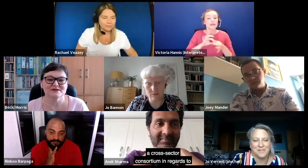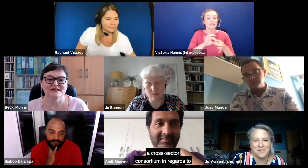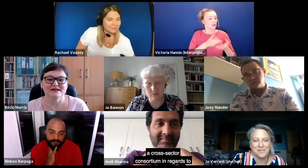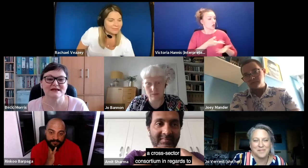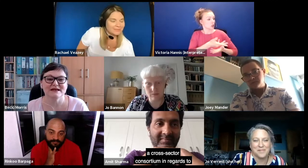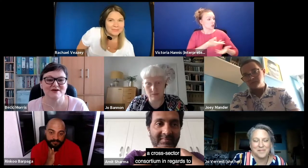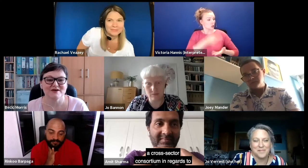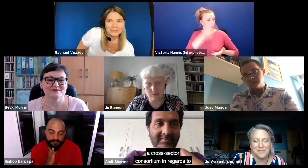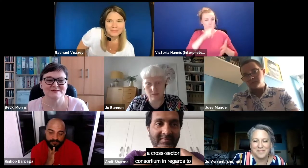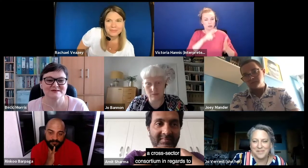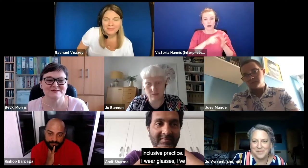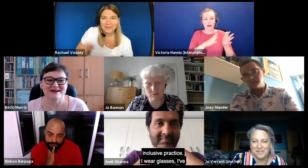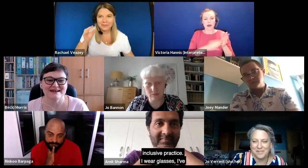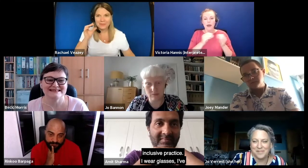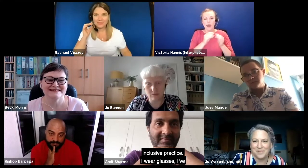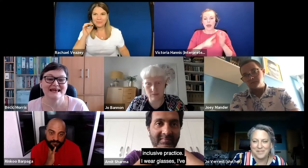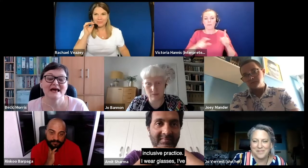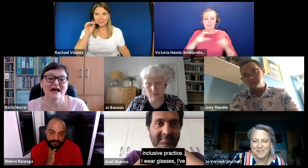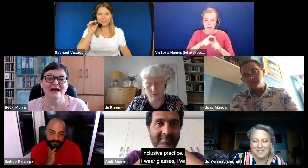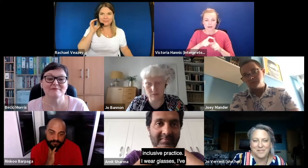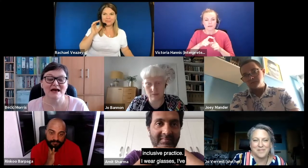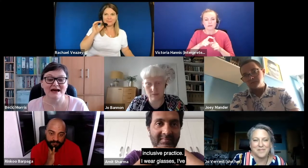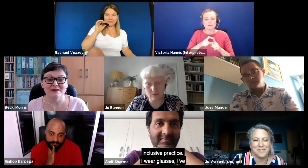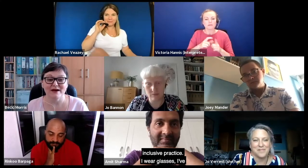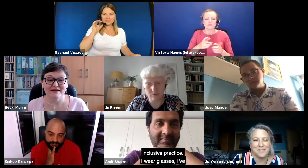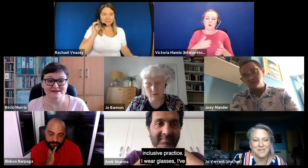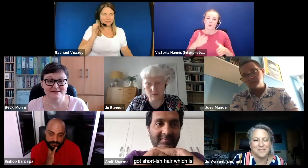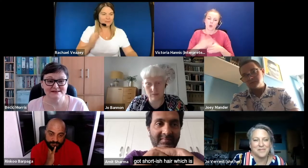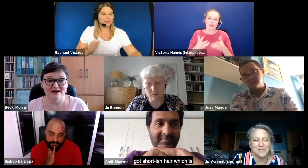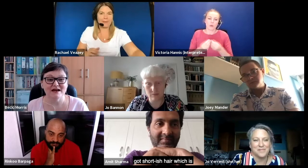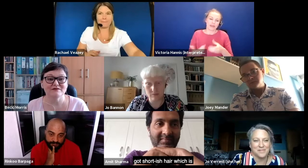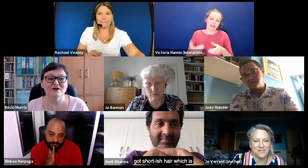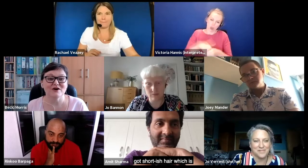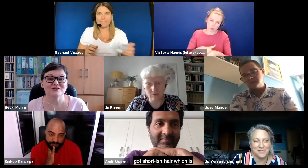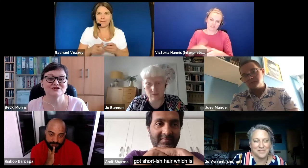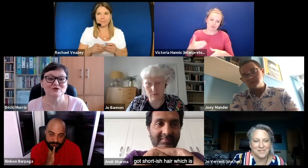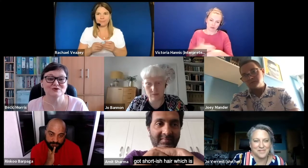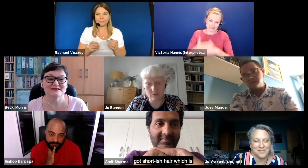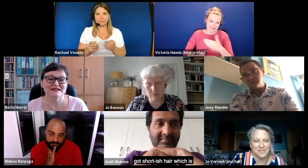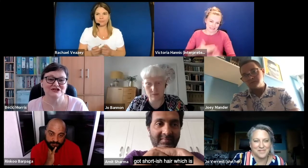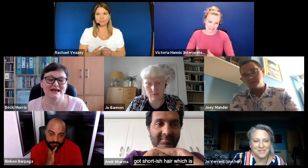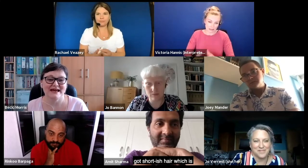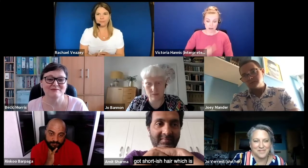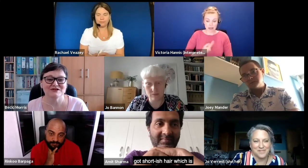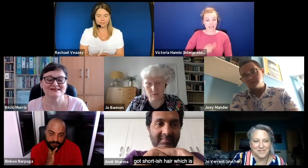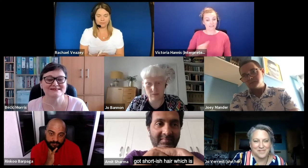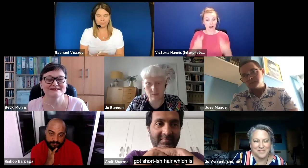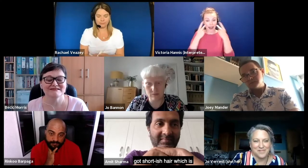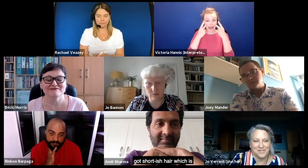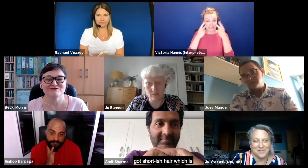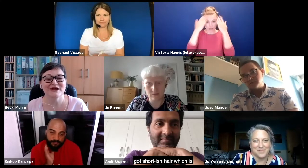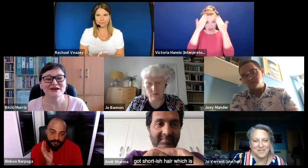cross-sector consortium in regards to inclusive practice. I wear glasses. I have got shortish hair, which